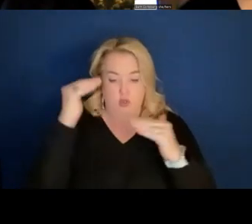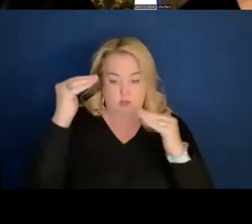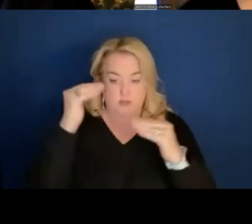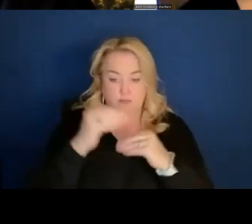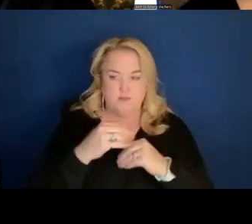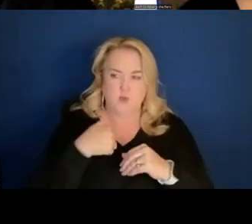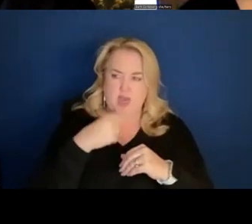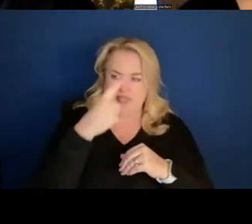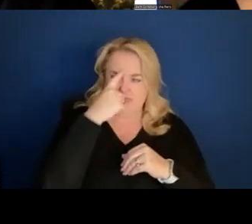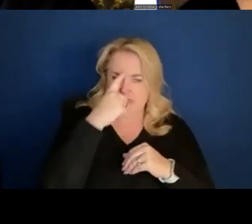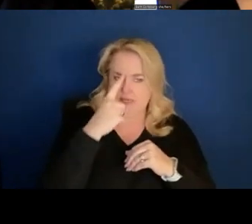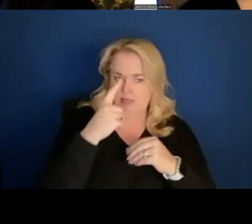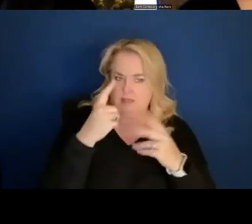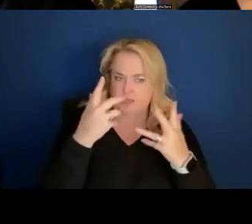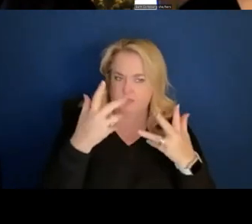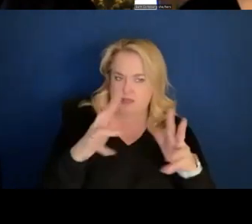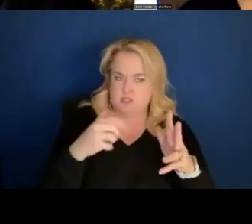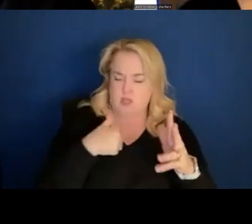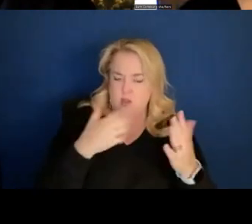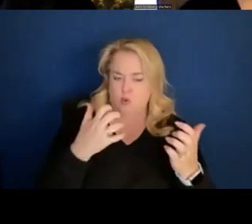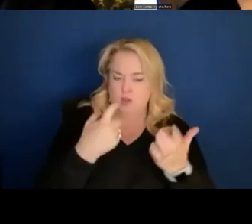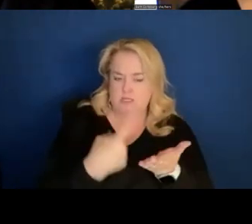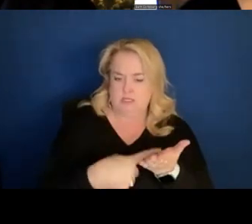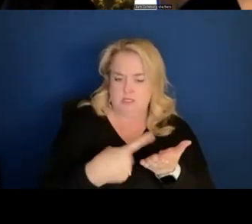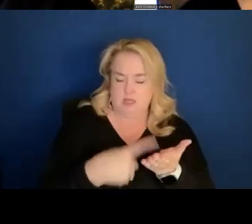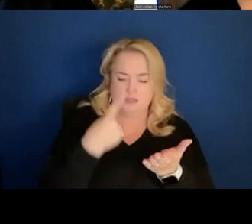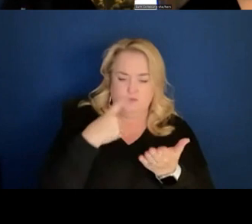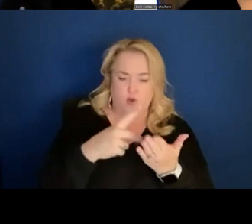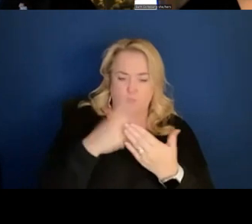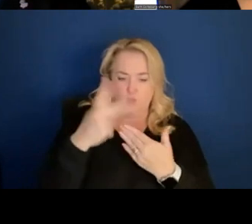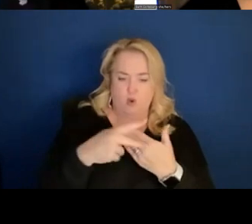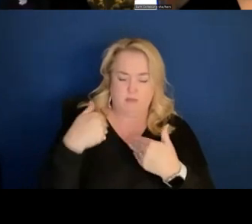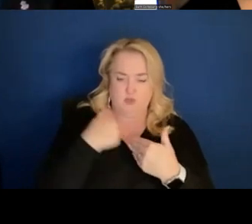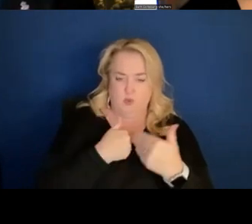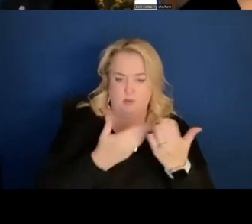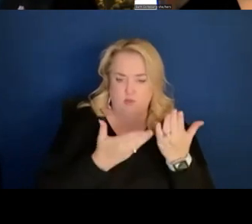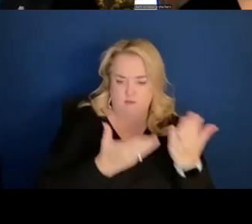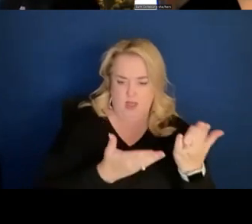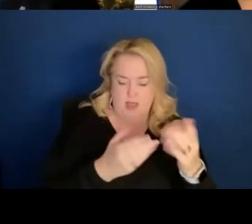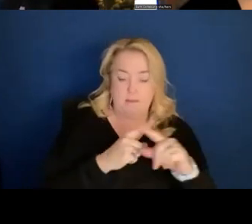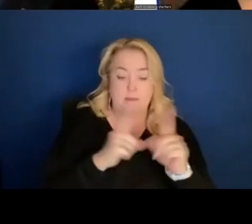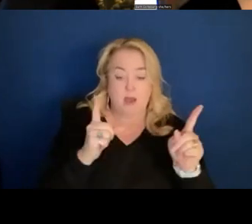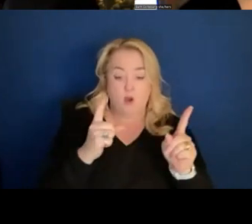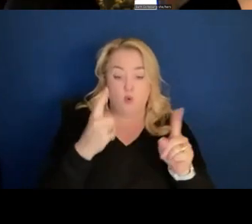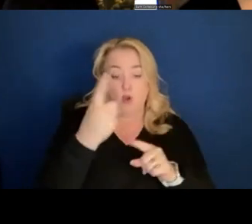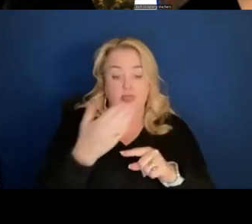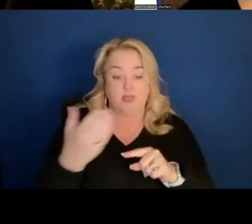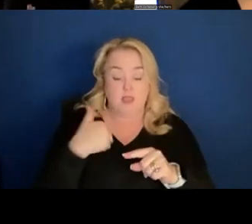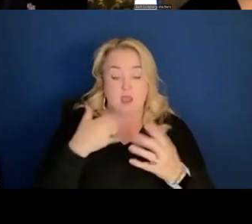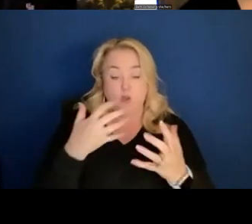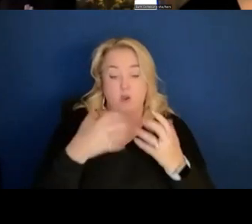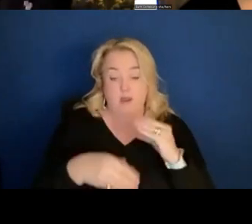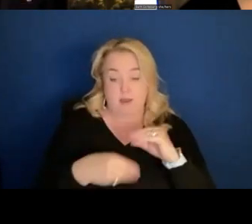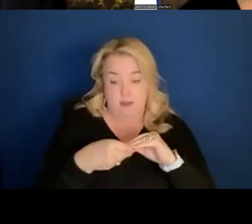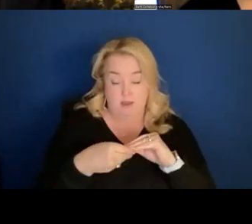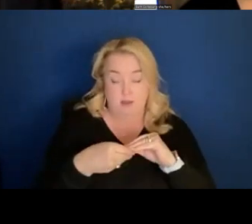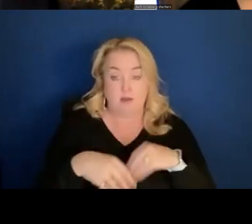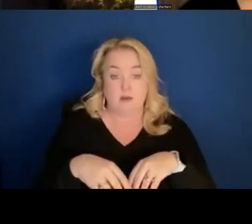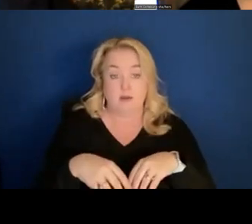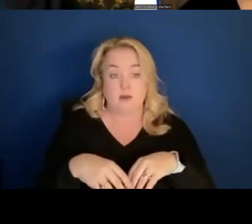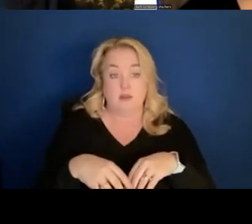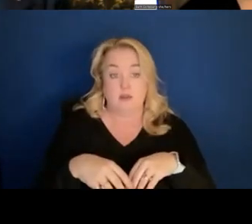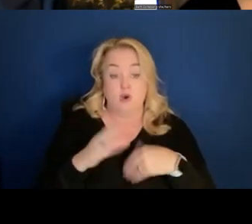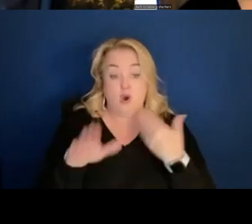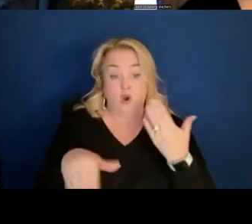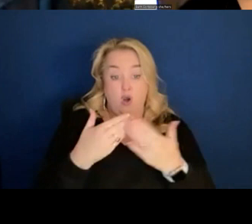think that's pretty much all that I wanted to cover in terms of the programs that we offer. But something I just wanted to end with is that all